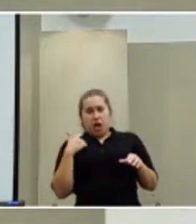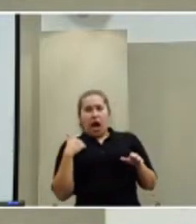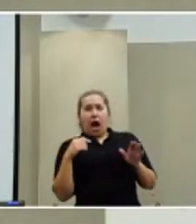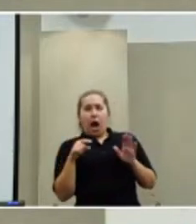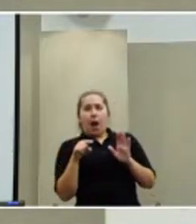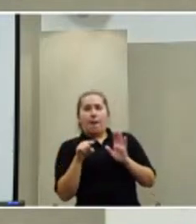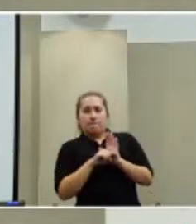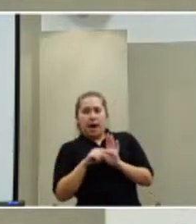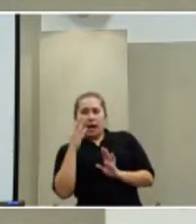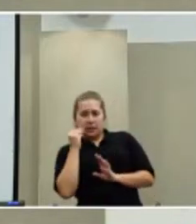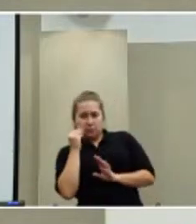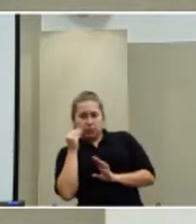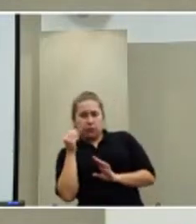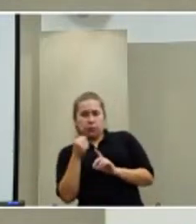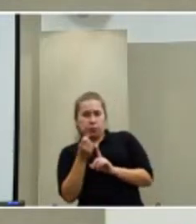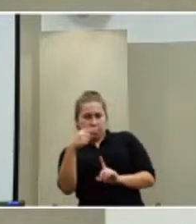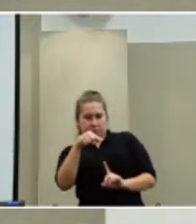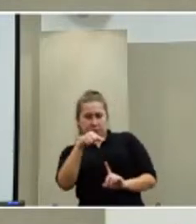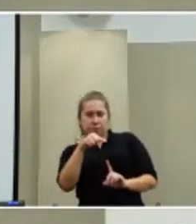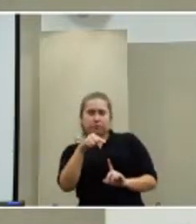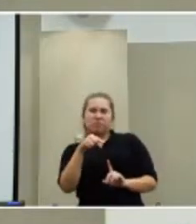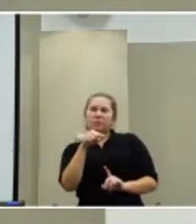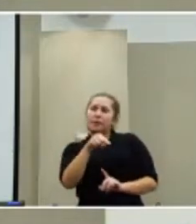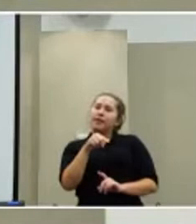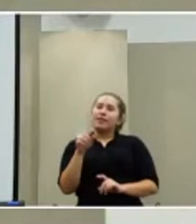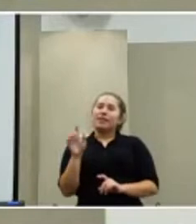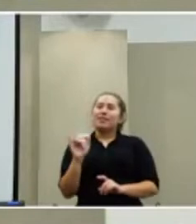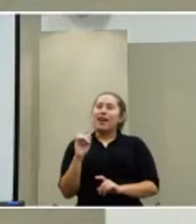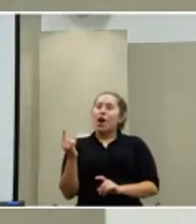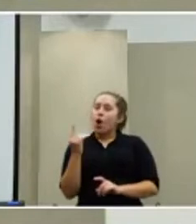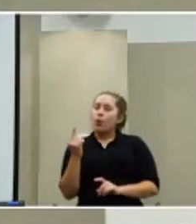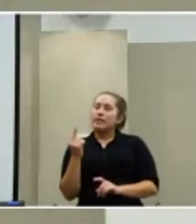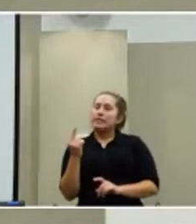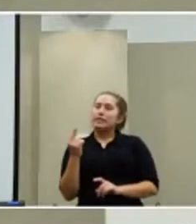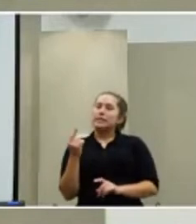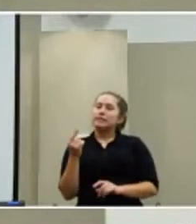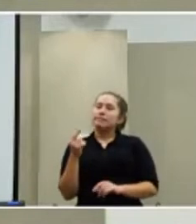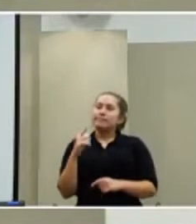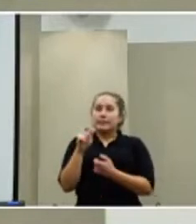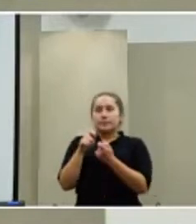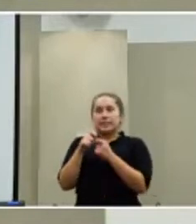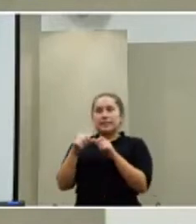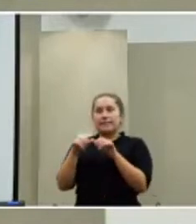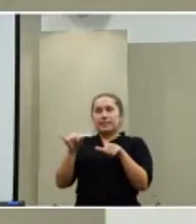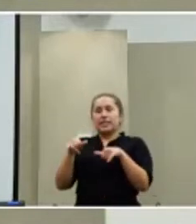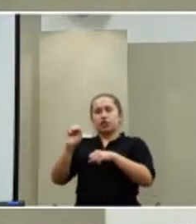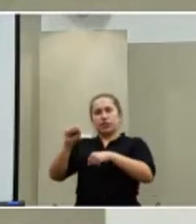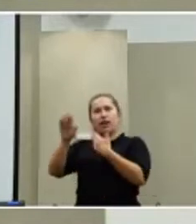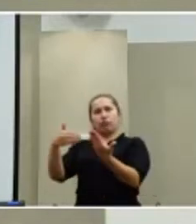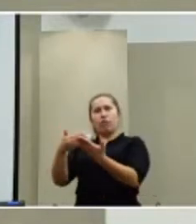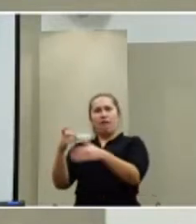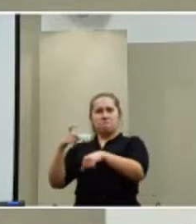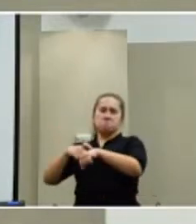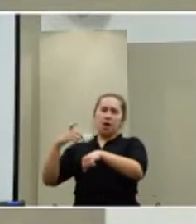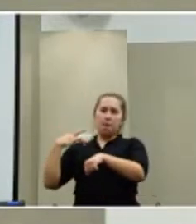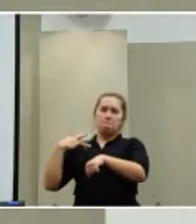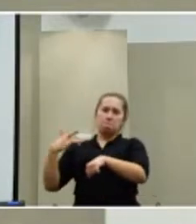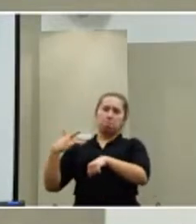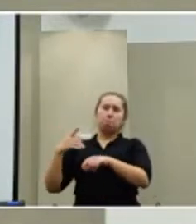or metro. They always sometimes get me into a certain station on time, but even if